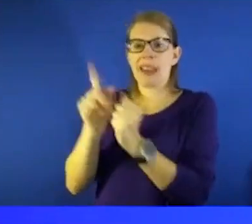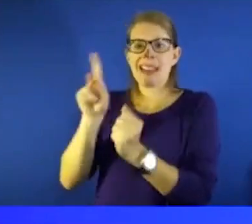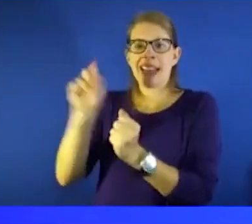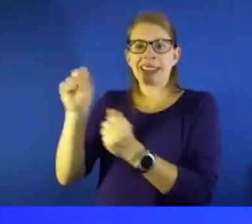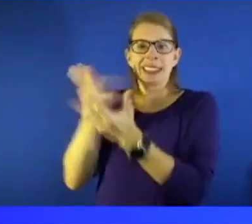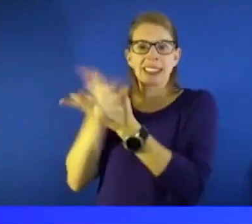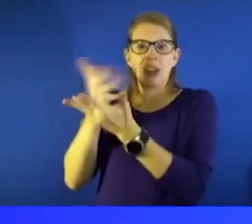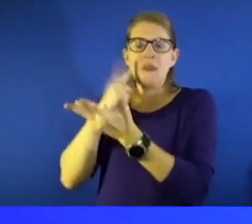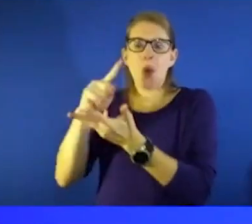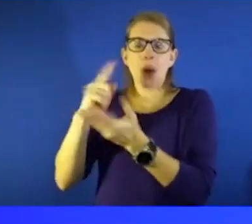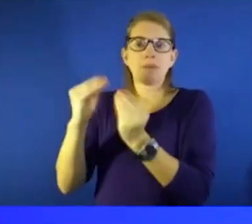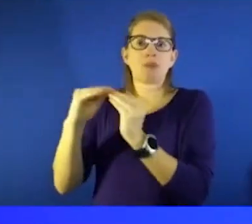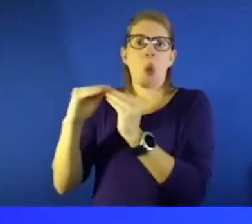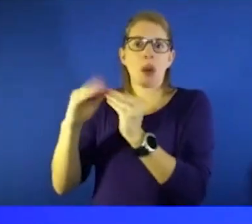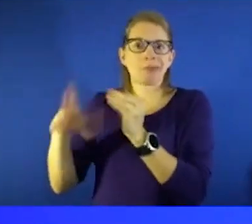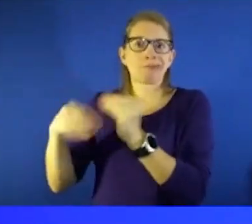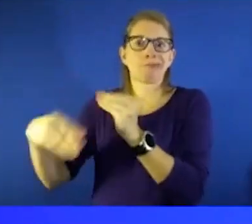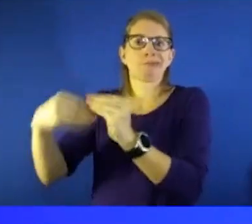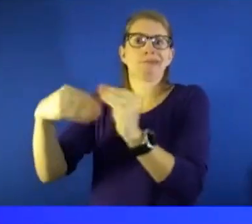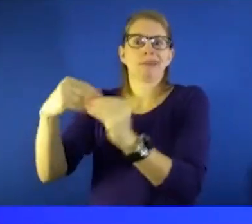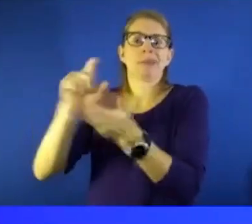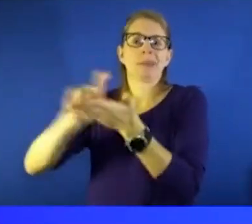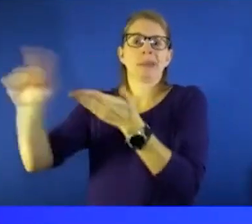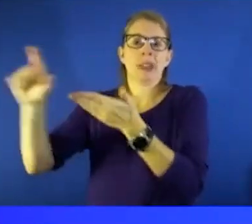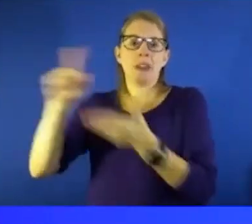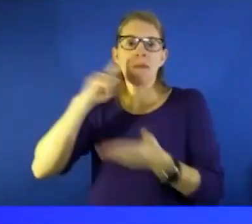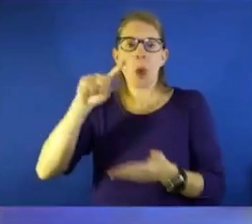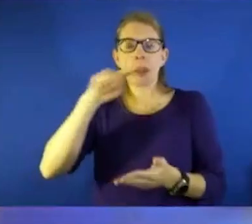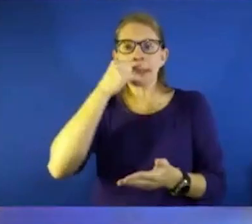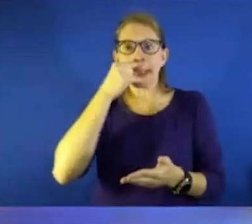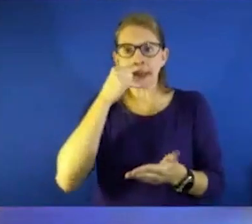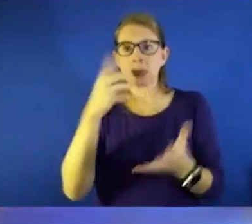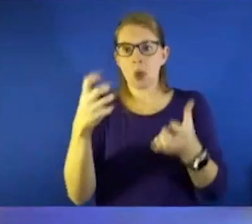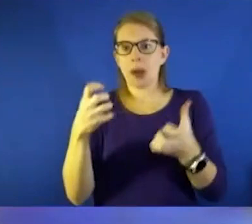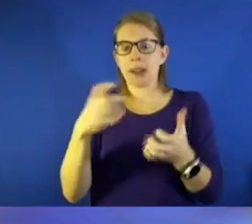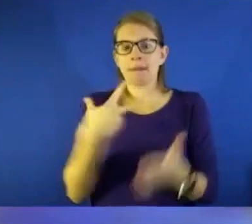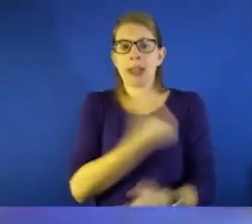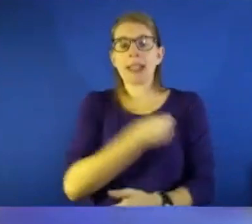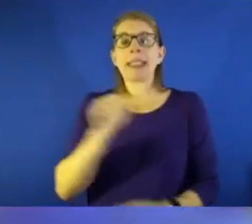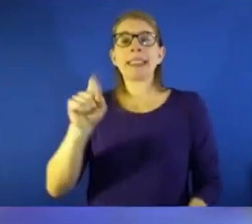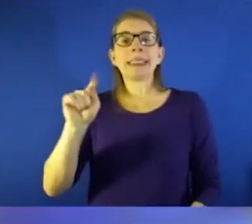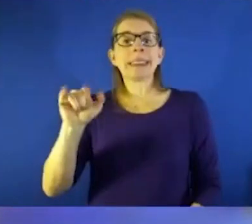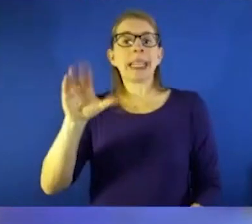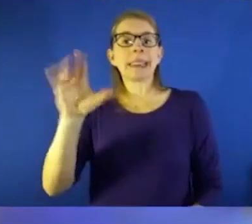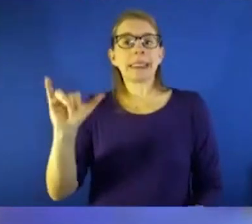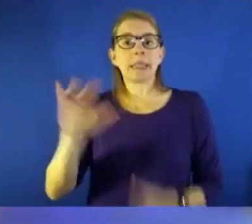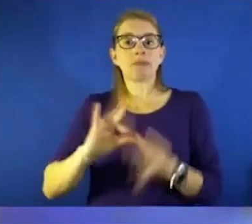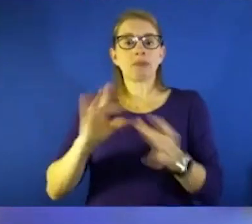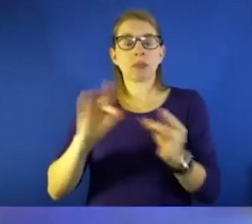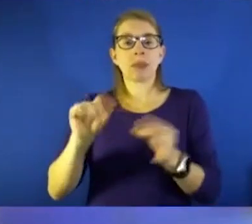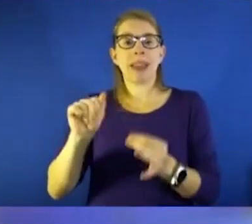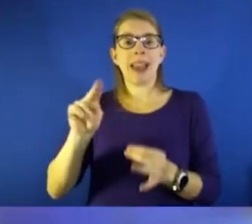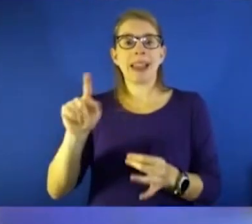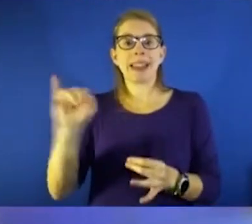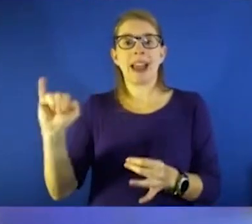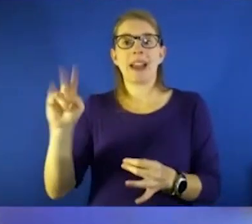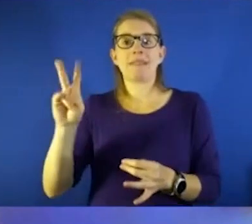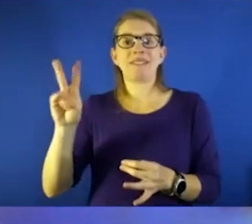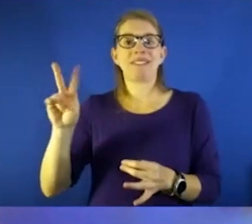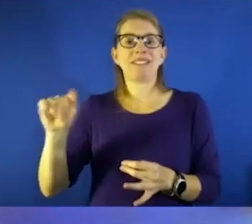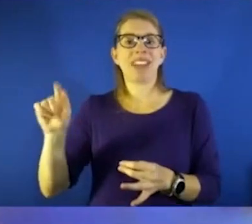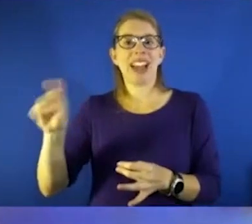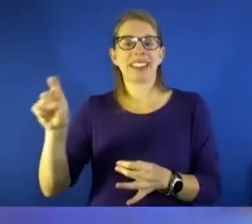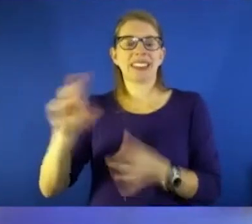peds patients that do want the vaccine. So Stacy says, I'm pretty sure this is anti-vax rhetoric, but I keep hearing that